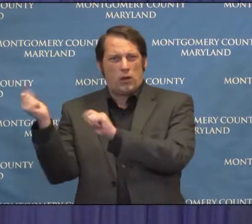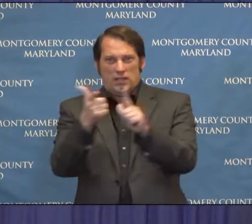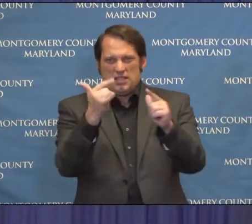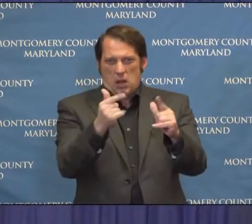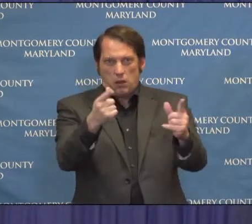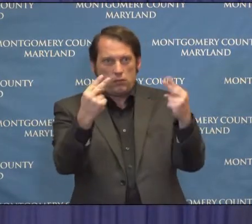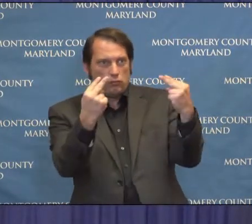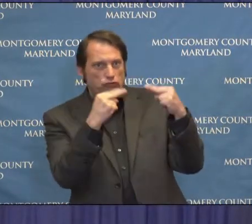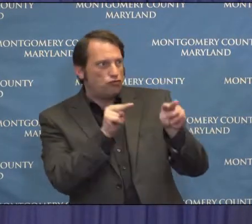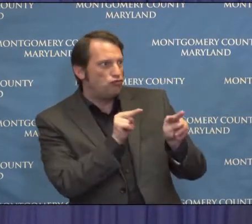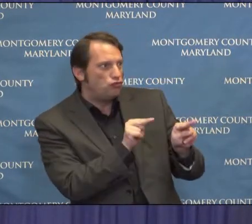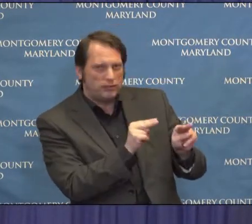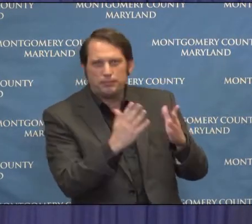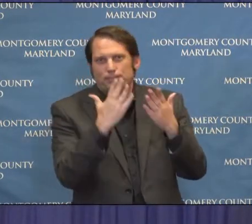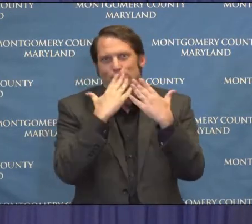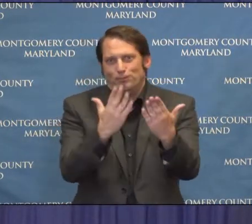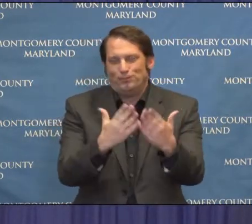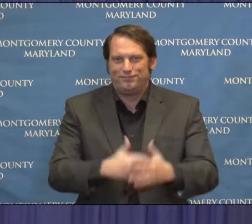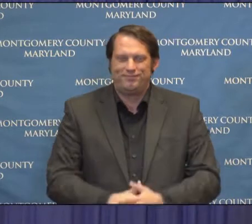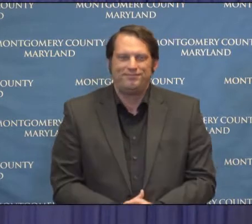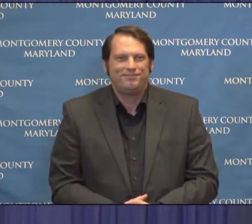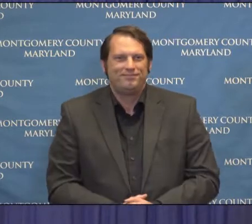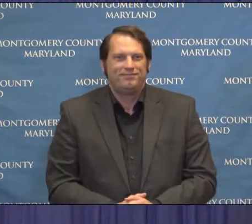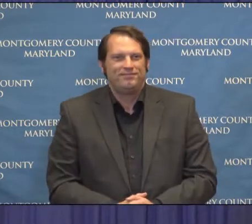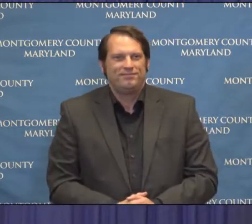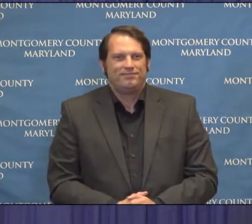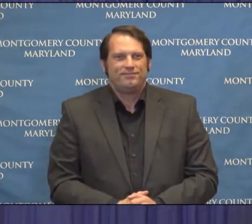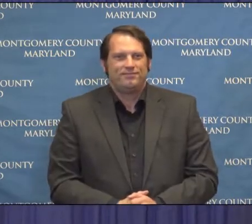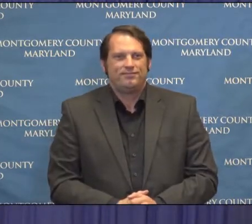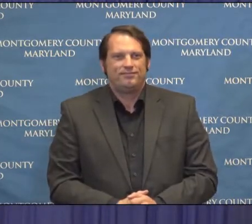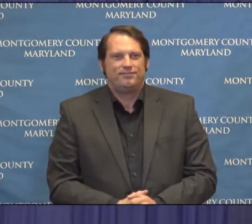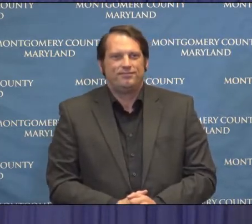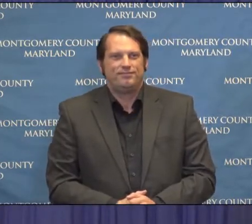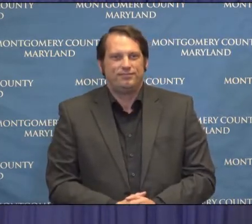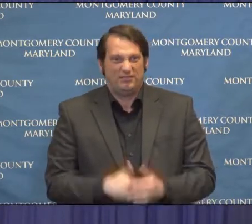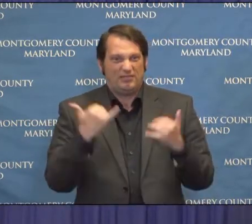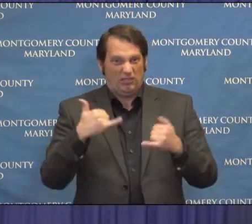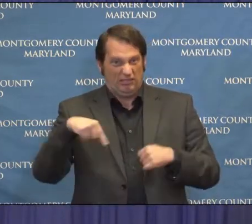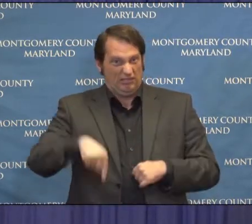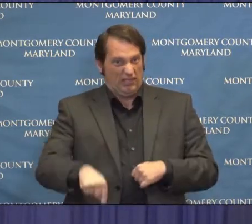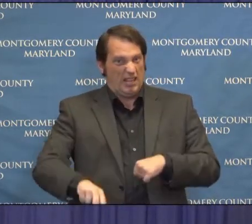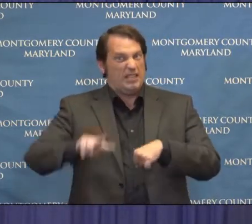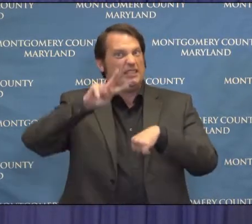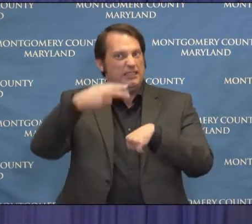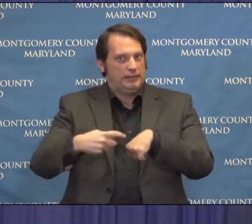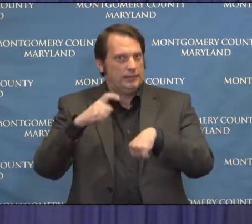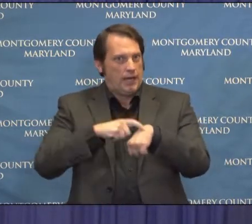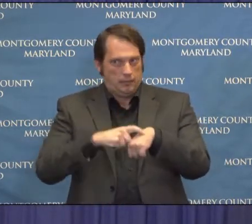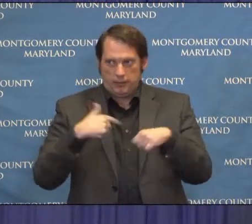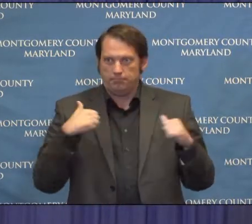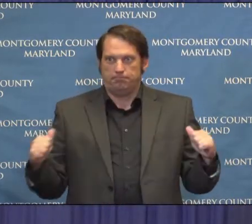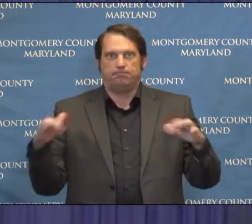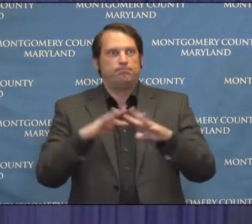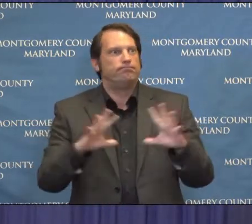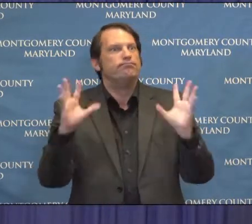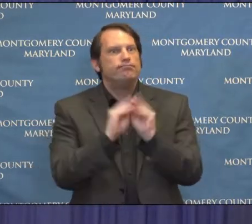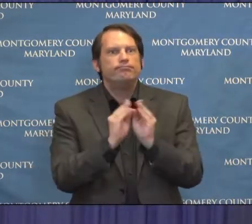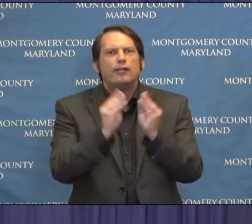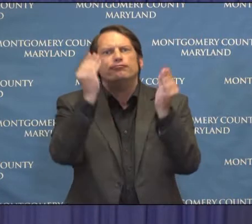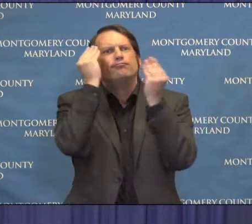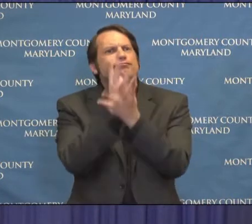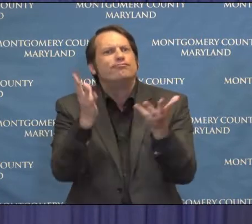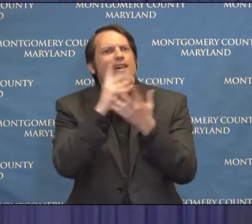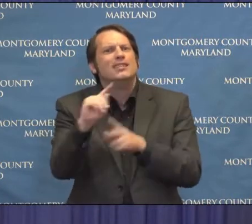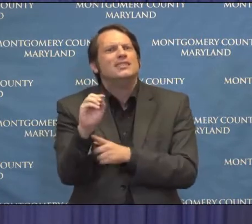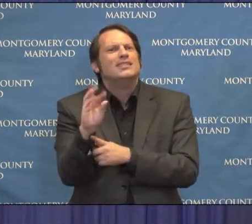listening later on. This is our second community briefing. We think it's important to try to give folks in the community as much information